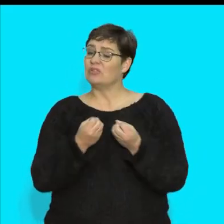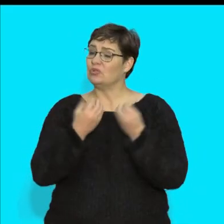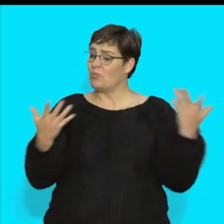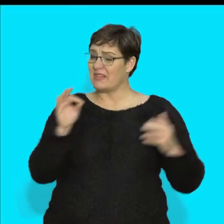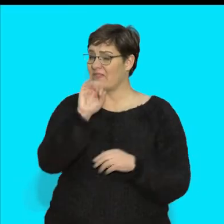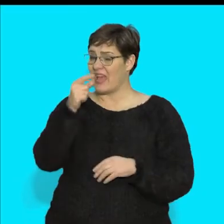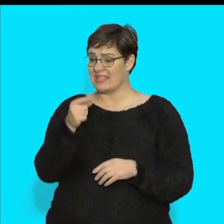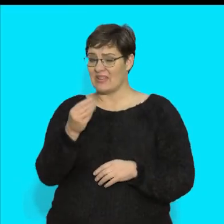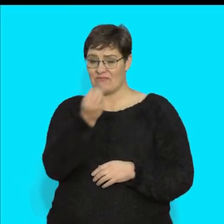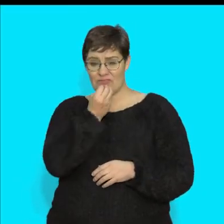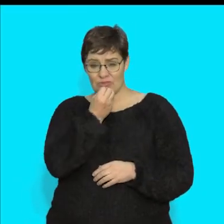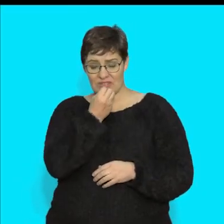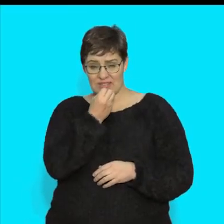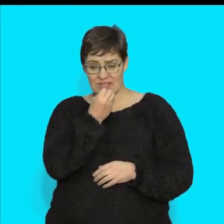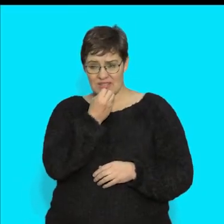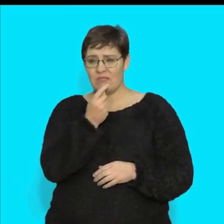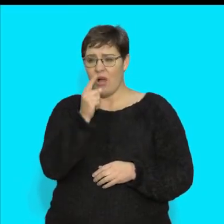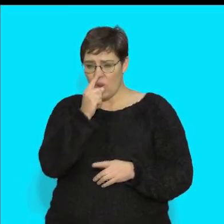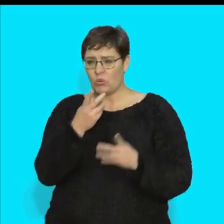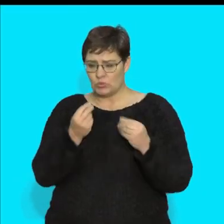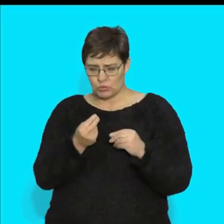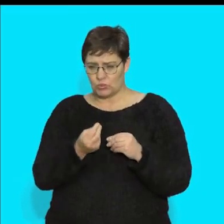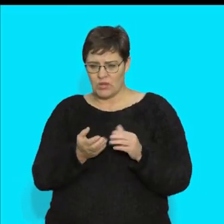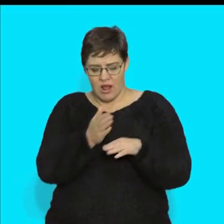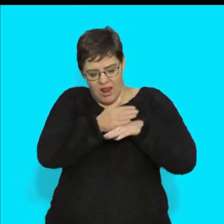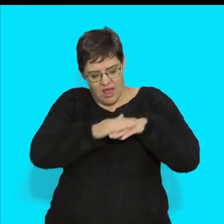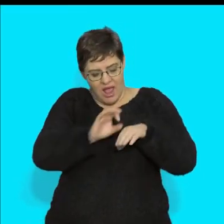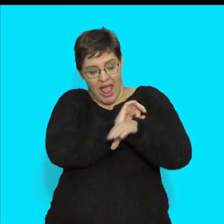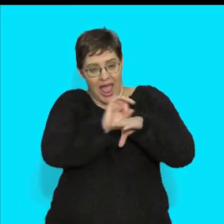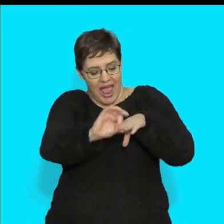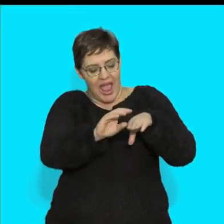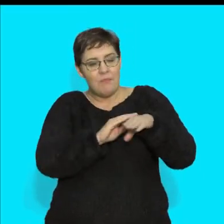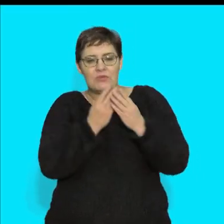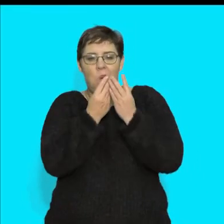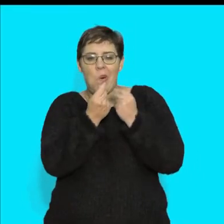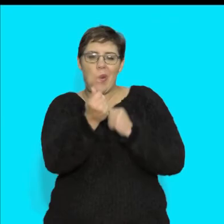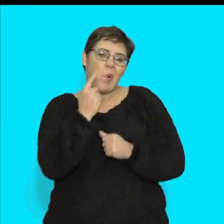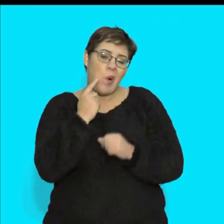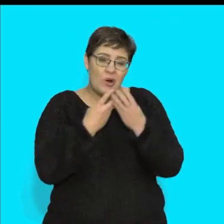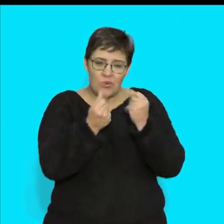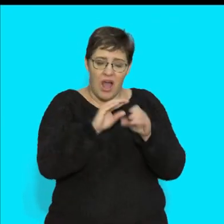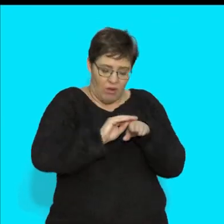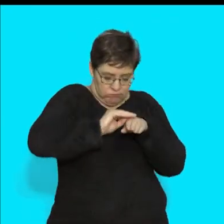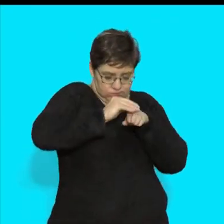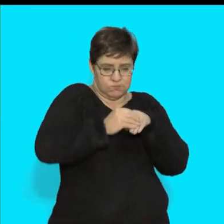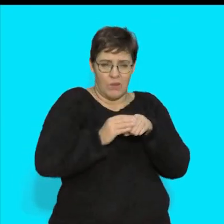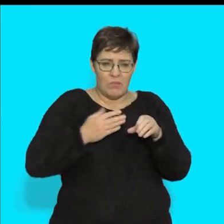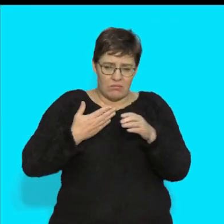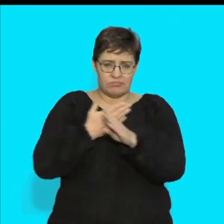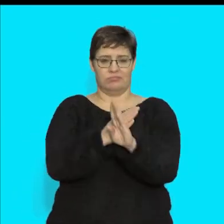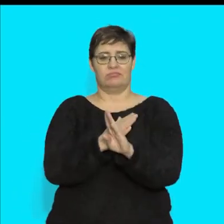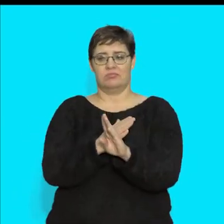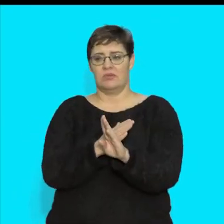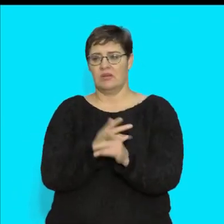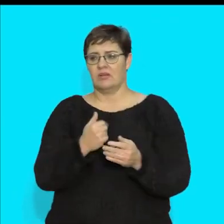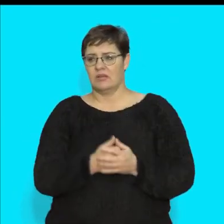fat in my diet, look what it does. It lines my arteries, right? And this is called plaque,